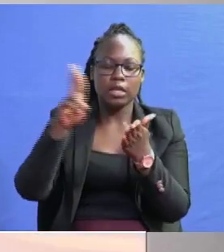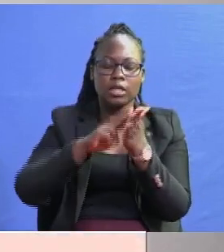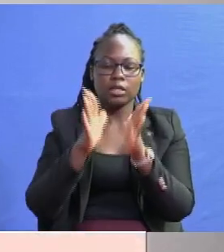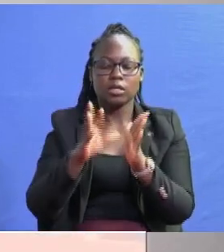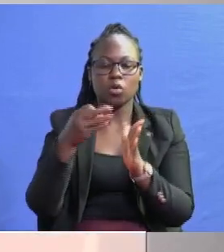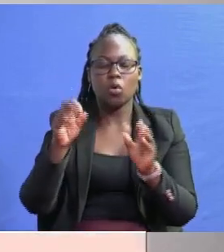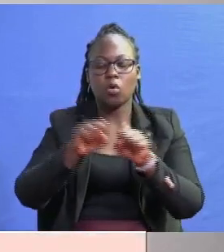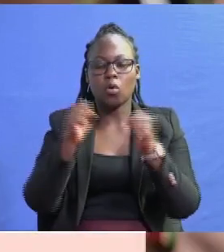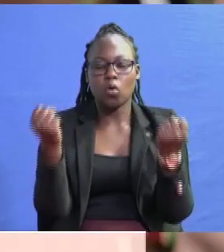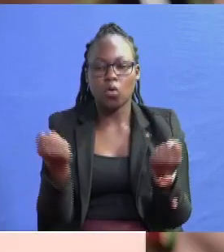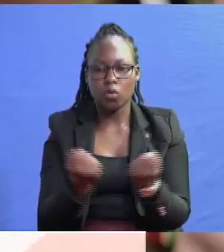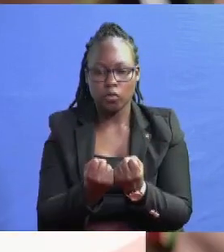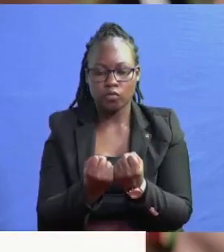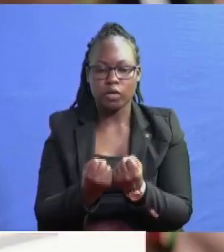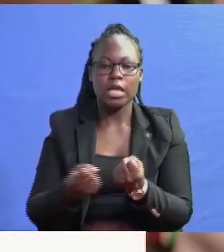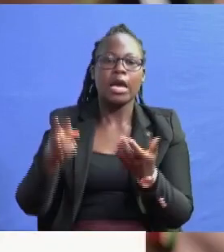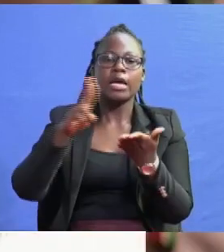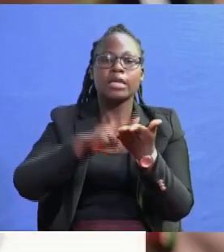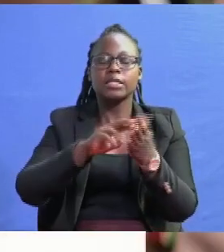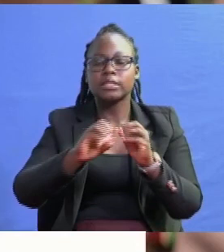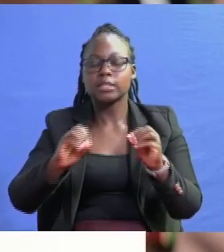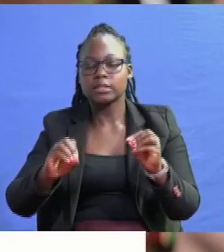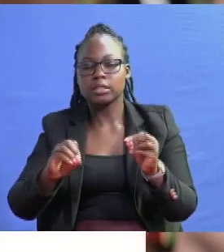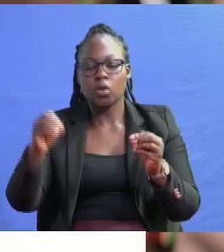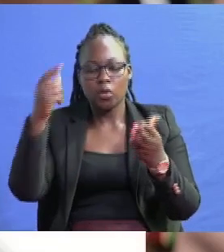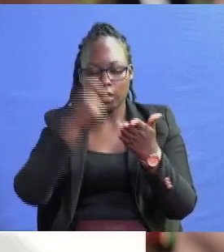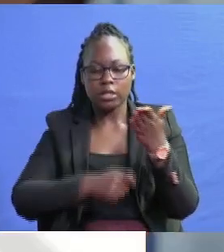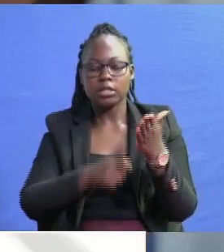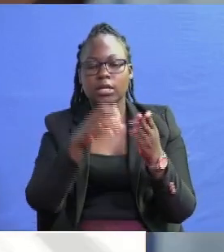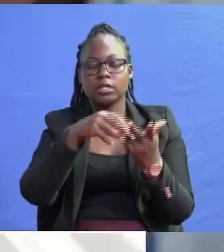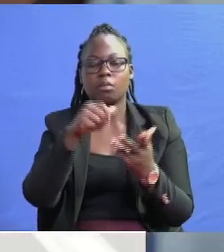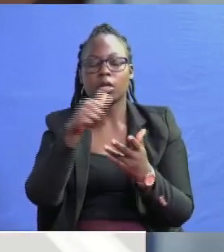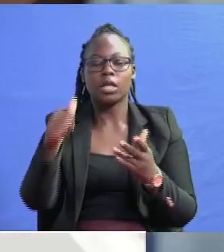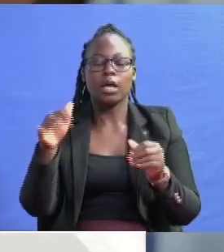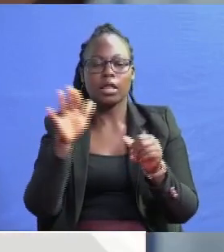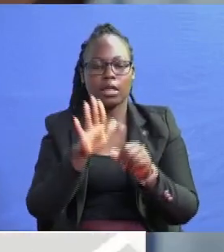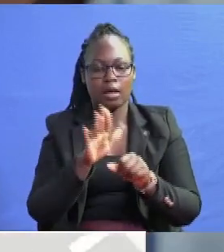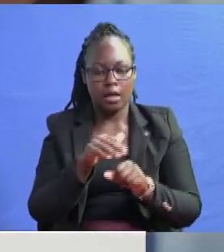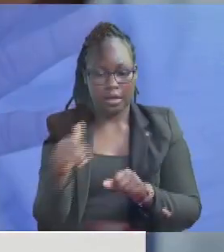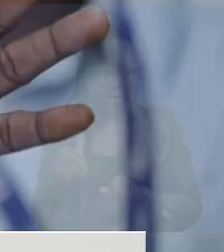Society deregistered the church, among other several others.